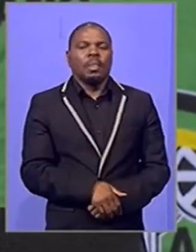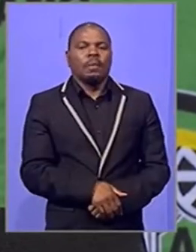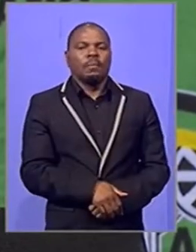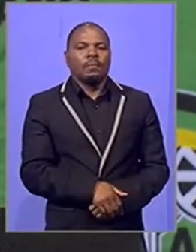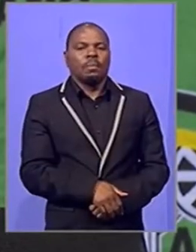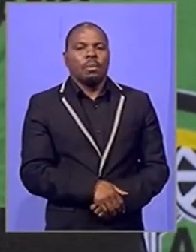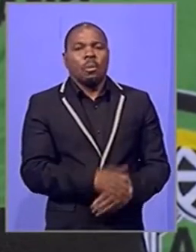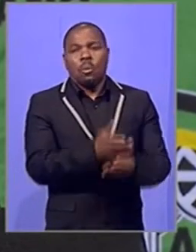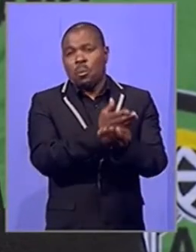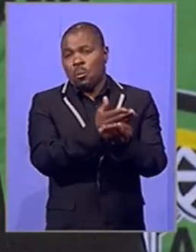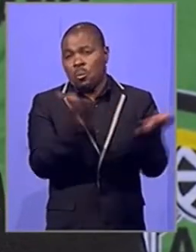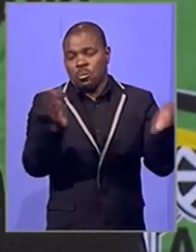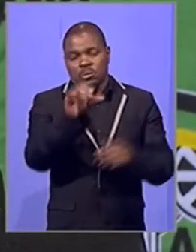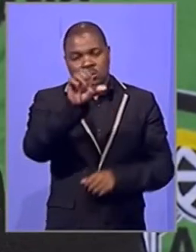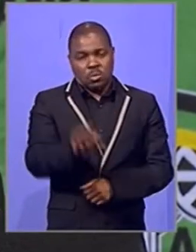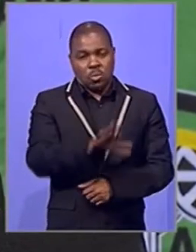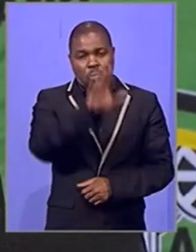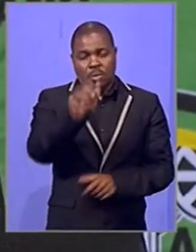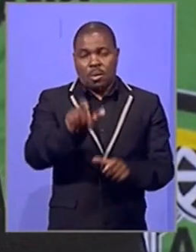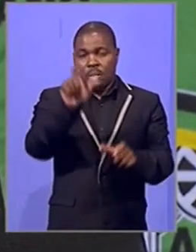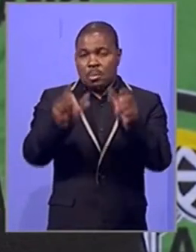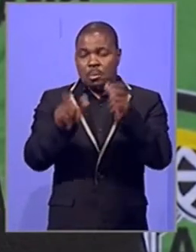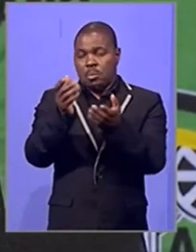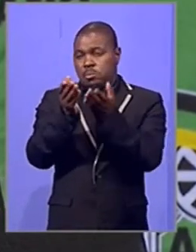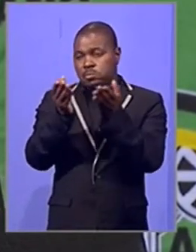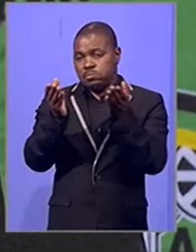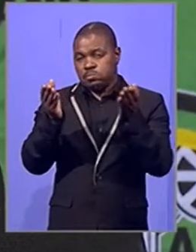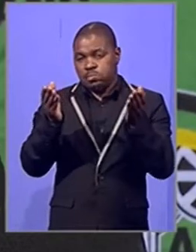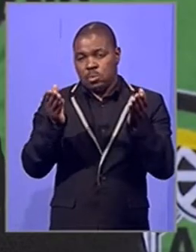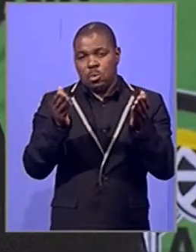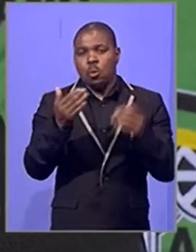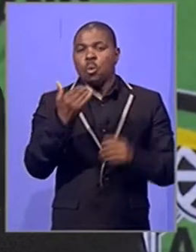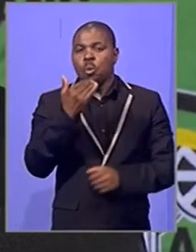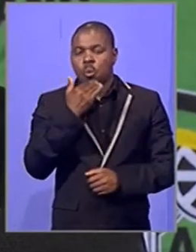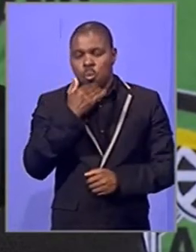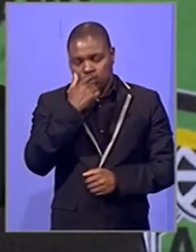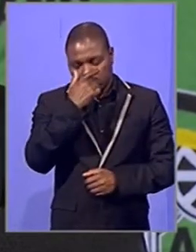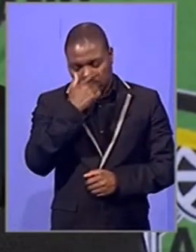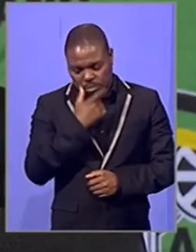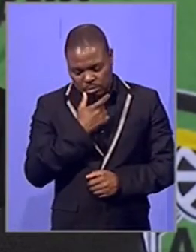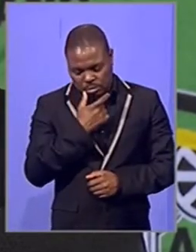and every other South African in mourning